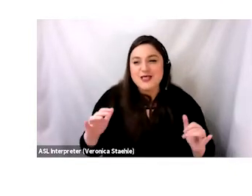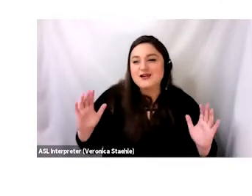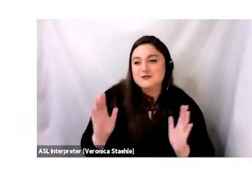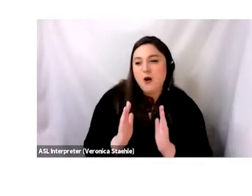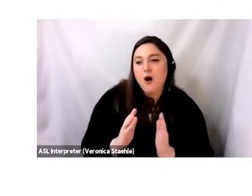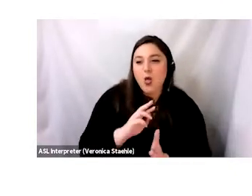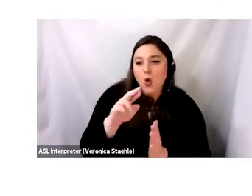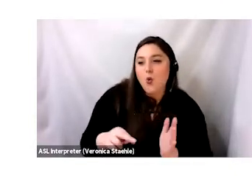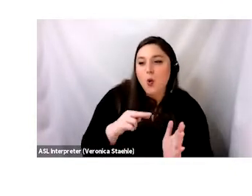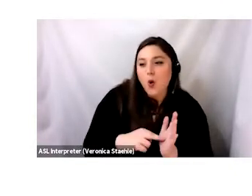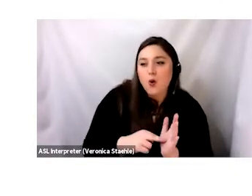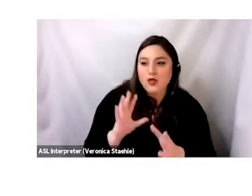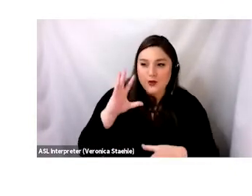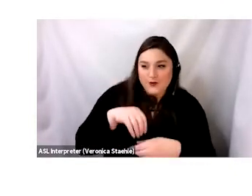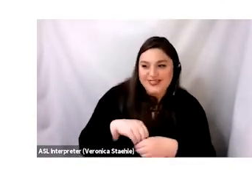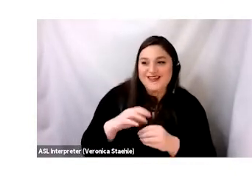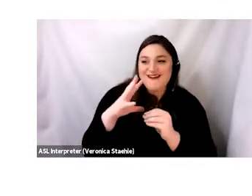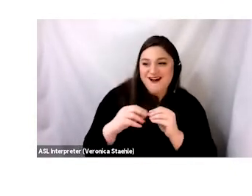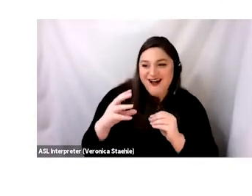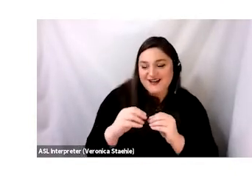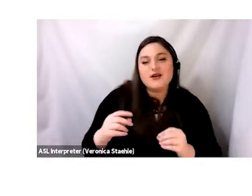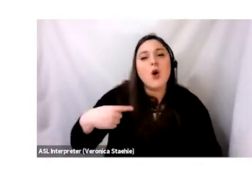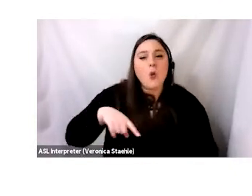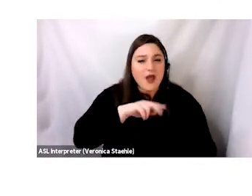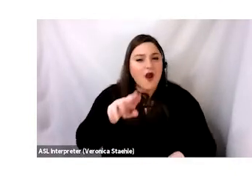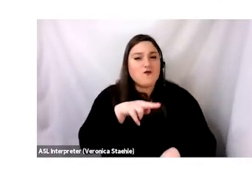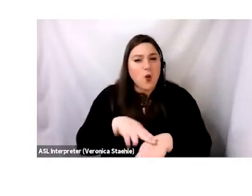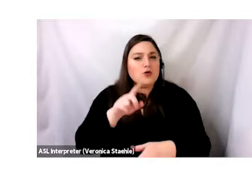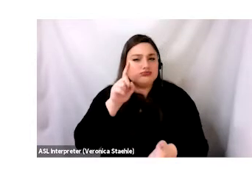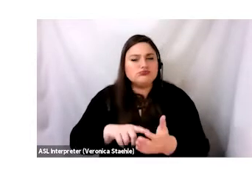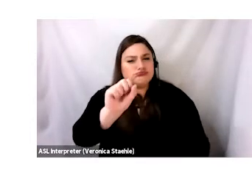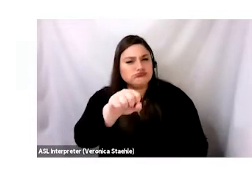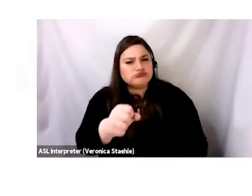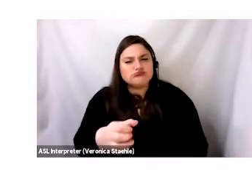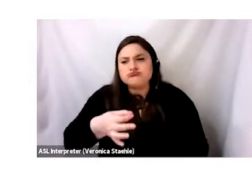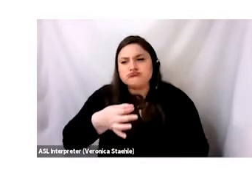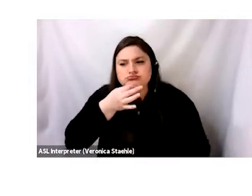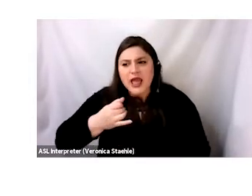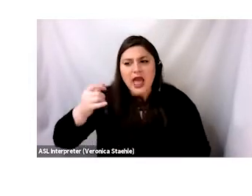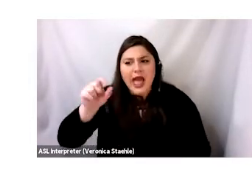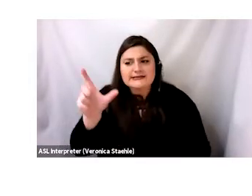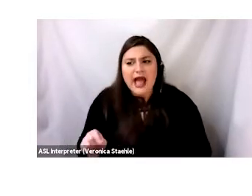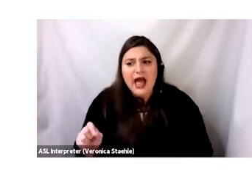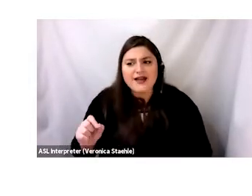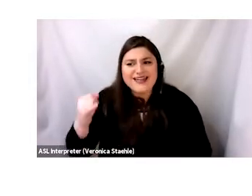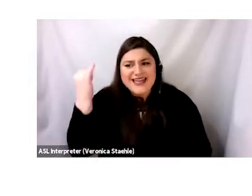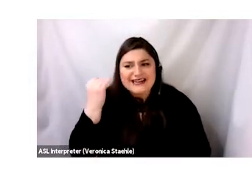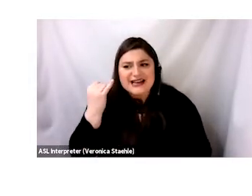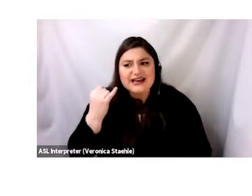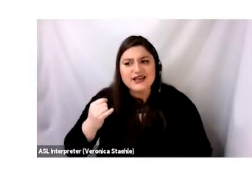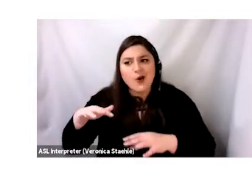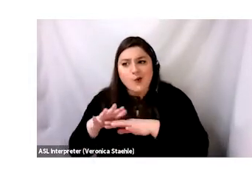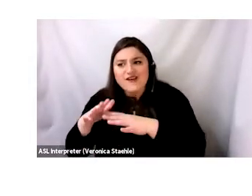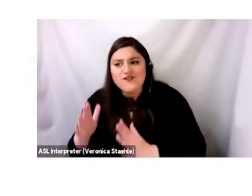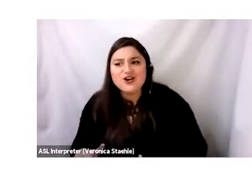do know that there's some Italian weavers, Italian master weavers, some German master weavers in the